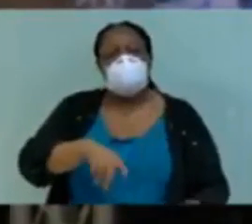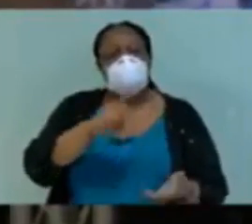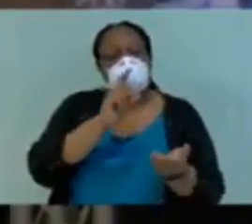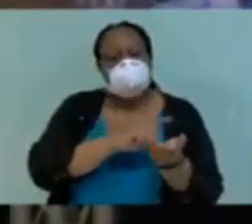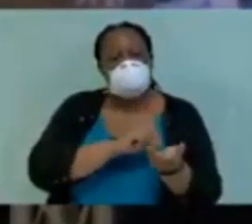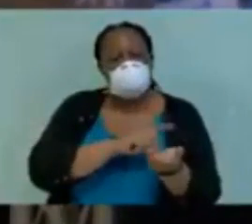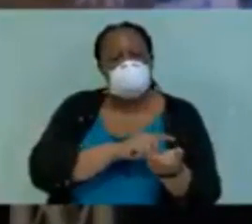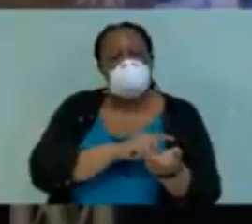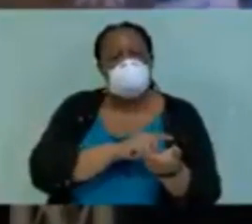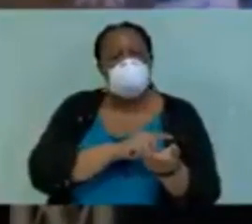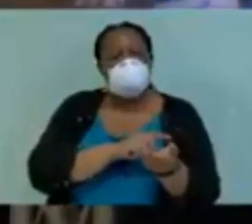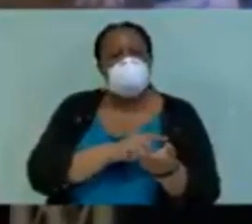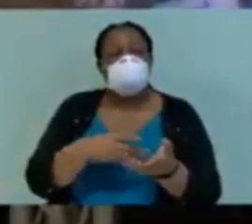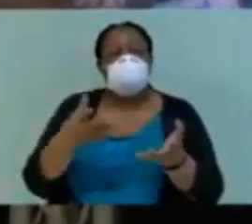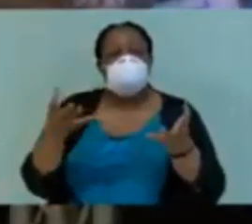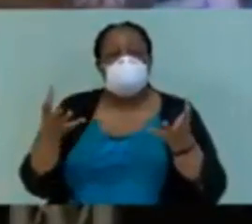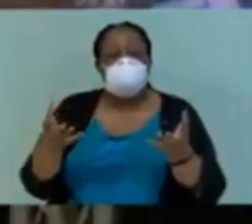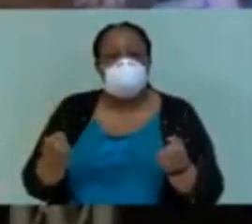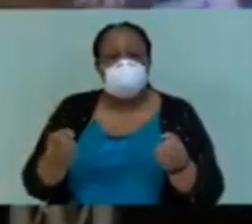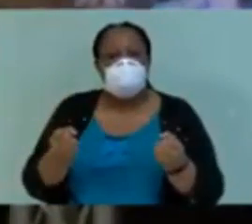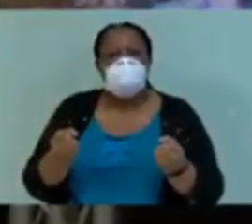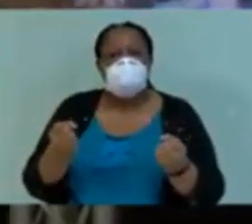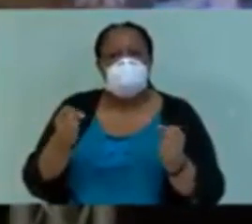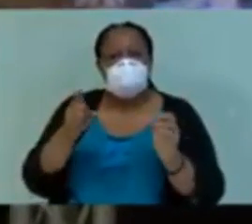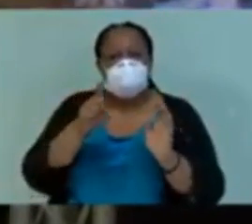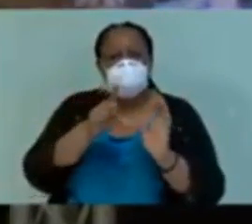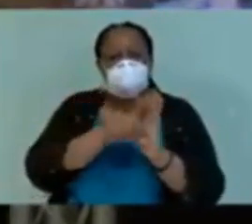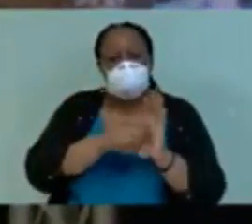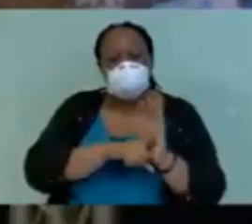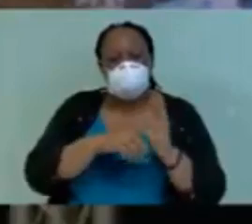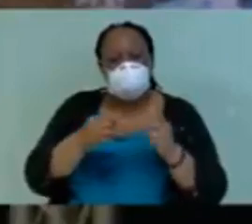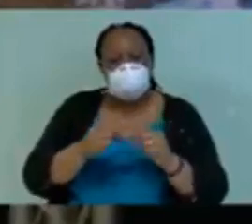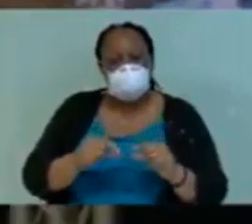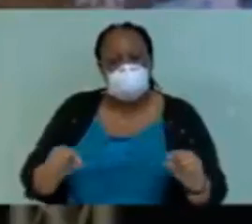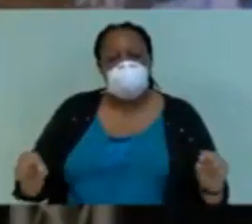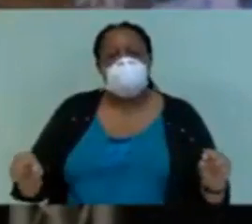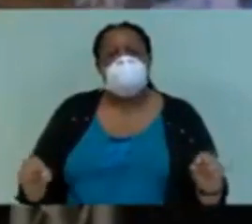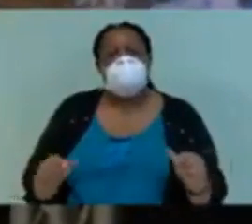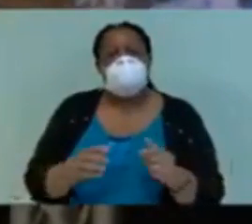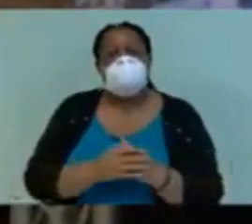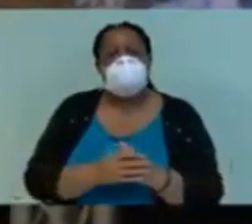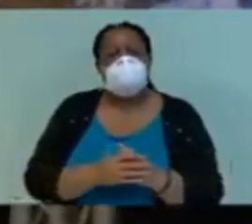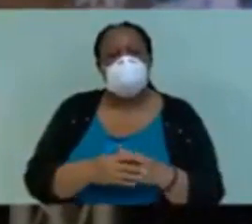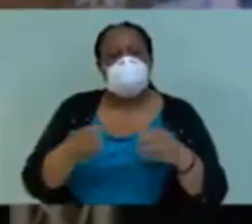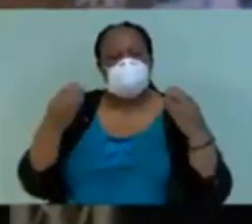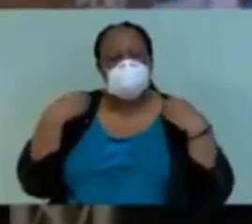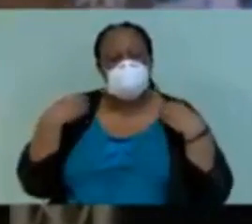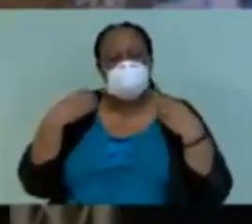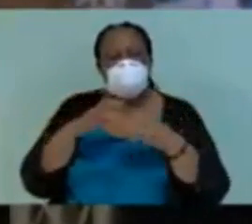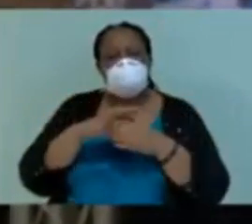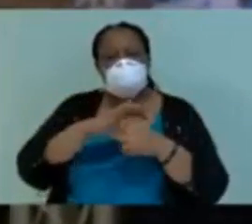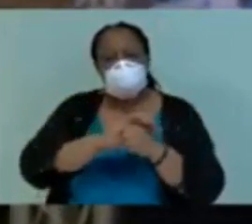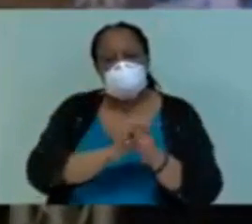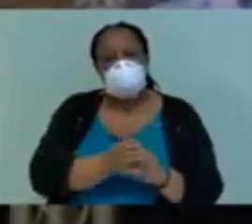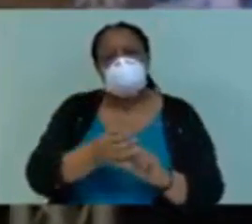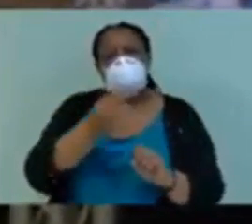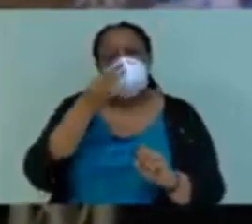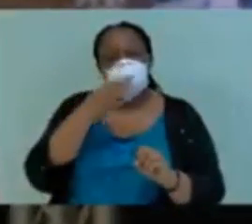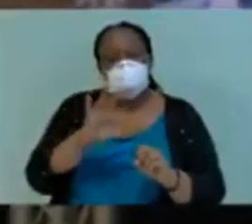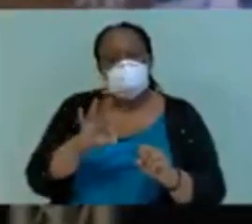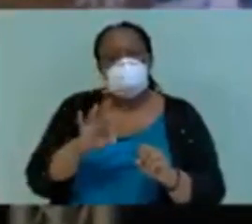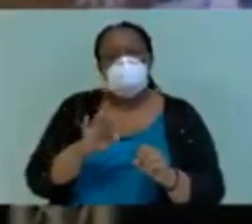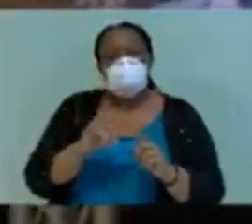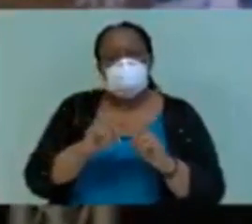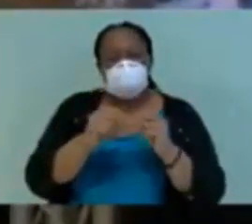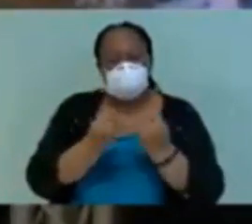Poverty Alleviation Program, the PAP, tomorrow at the briefing. I would like to thank all